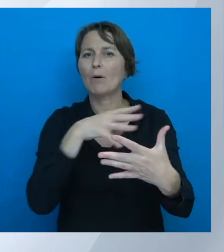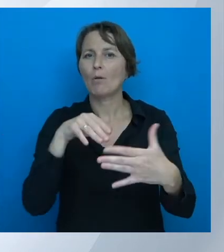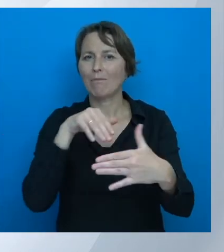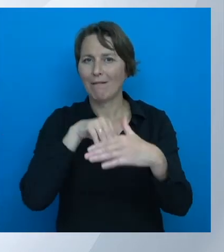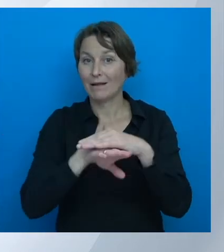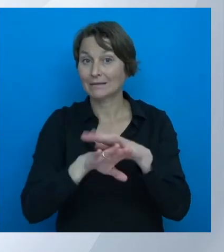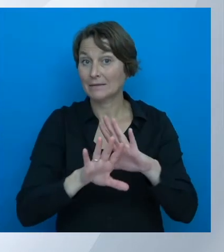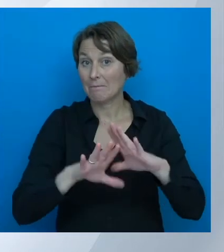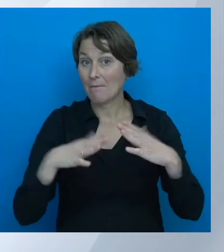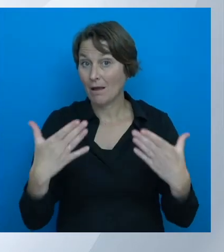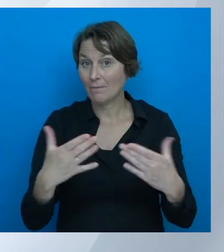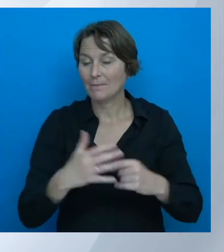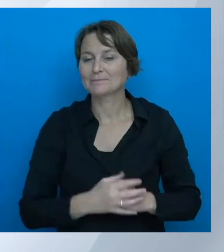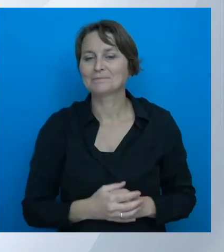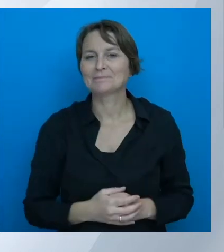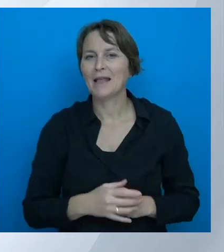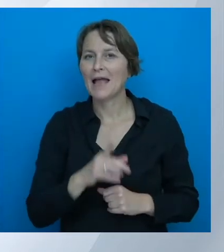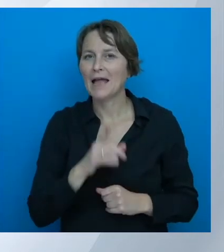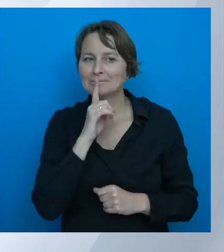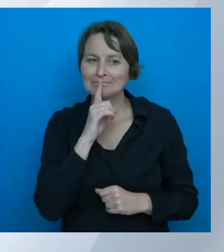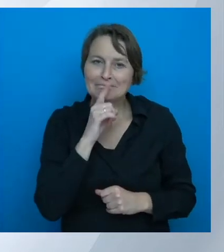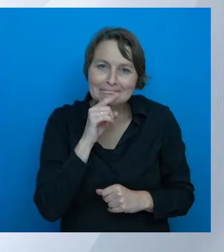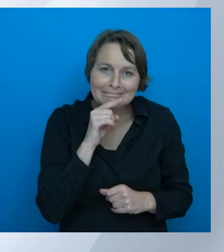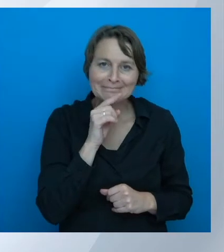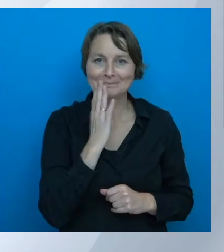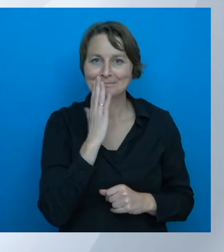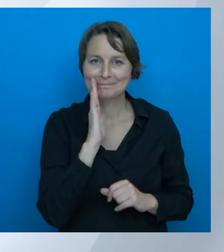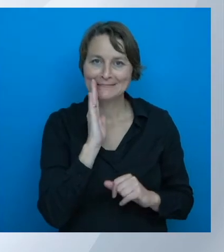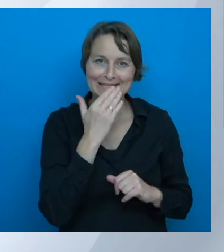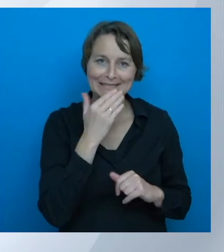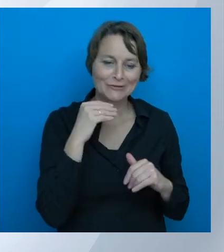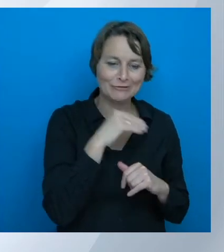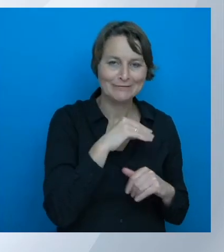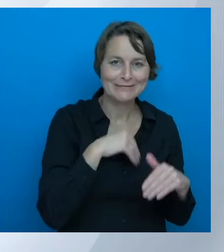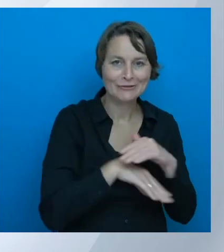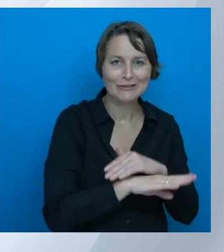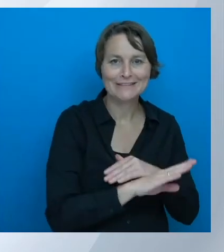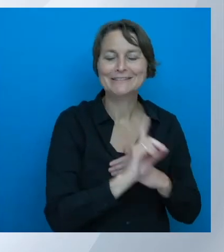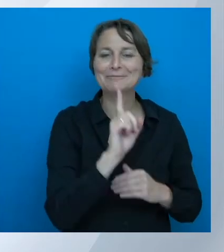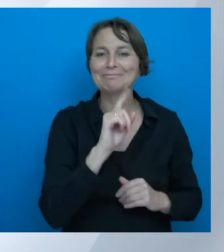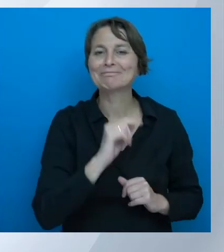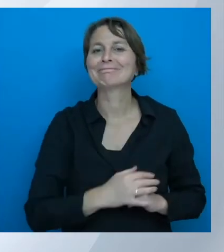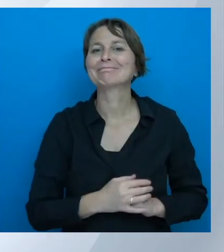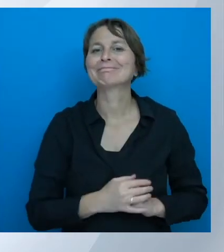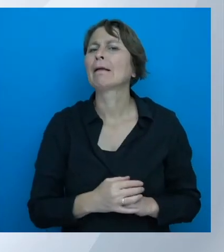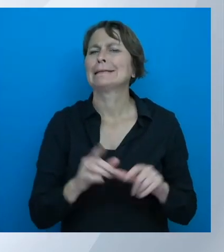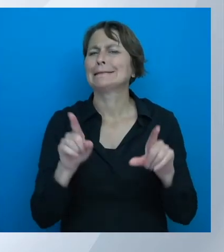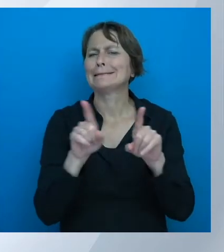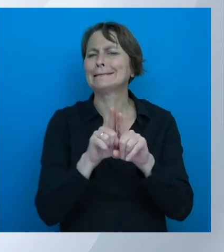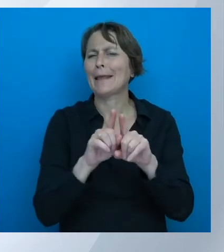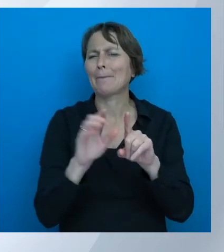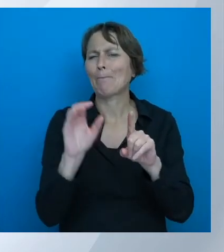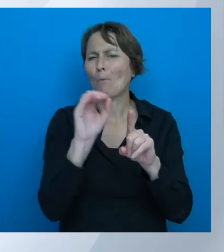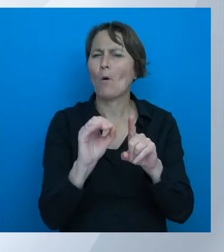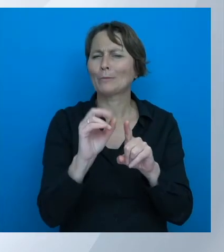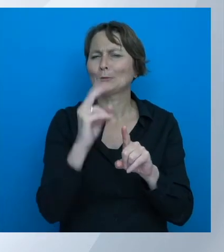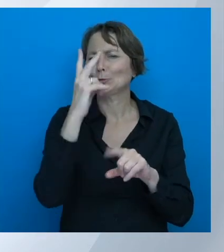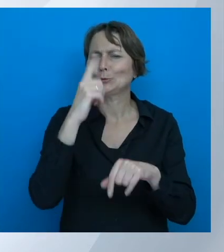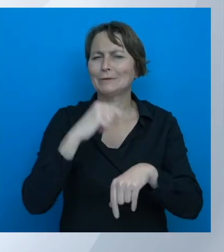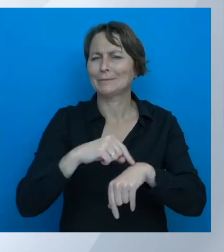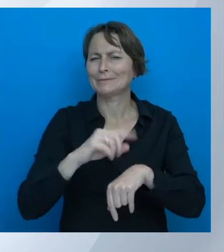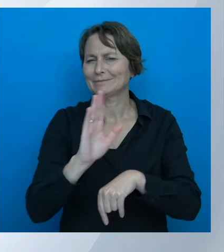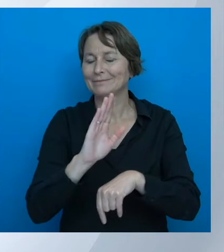going to cheat, because rather than you watching me make the same objects twice, I'm just going to copy a bit of code from my